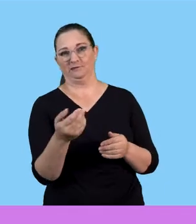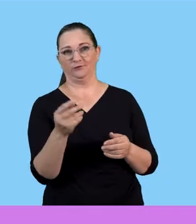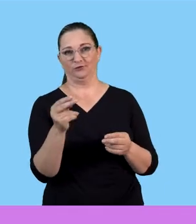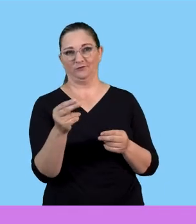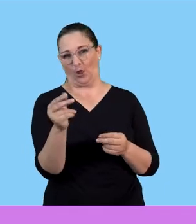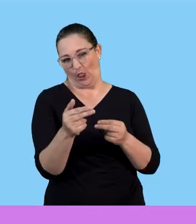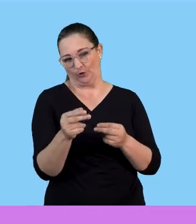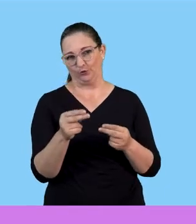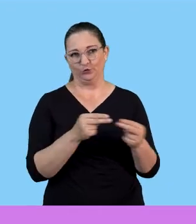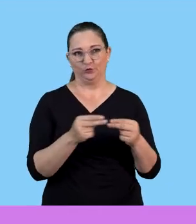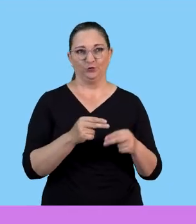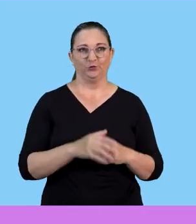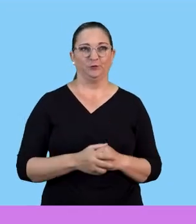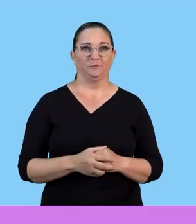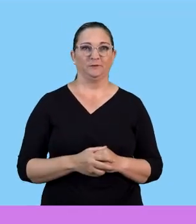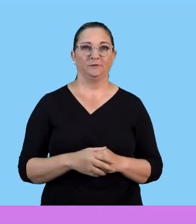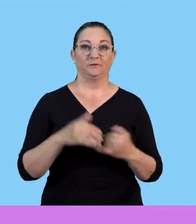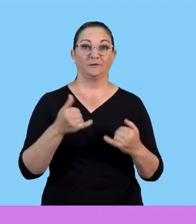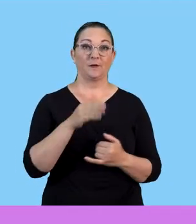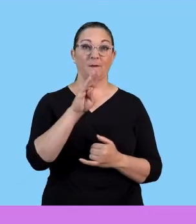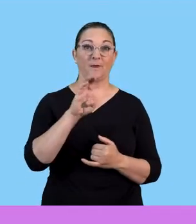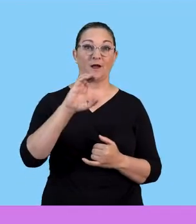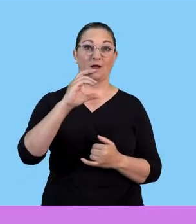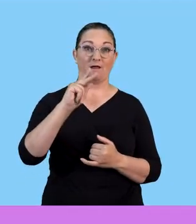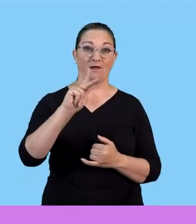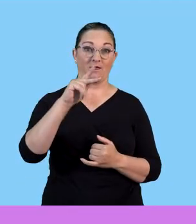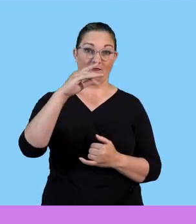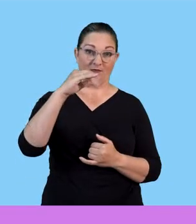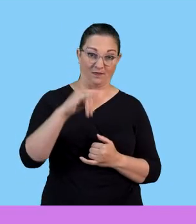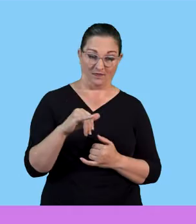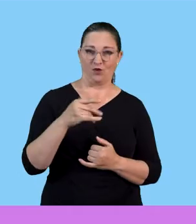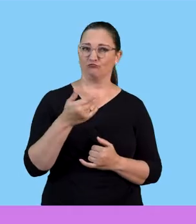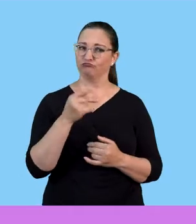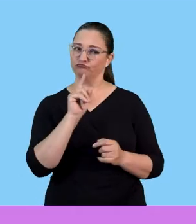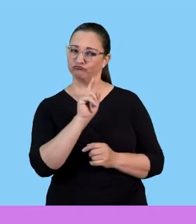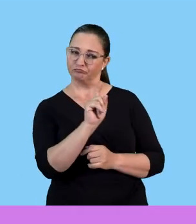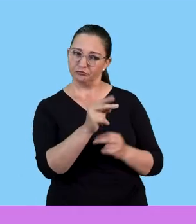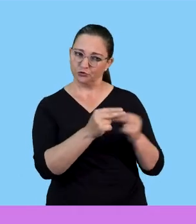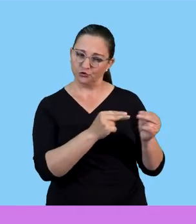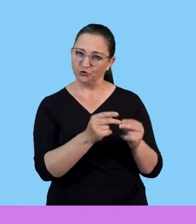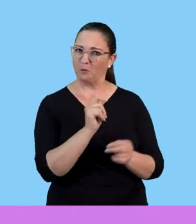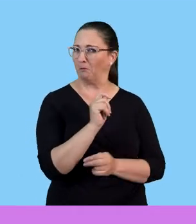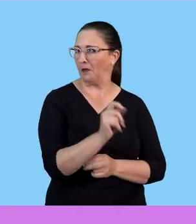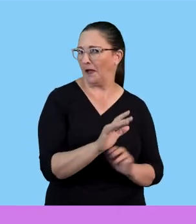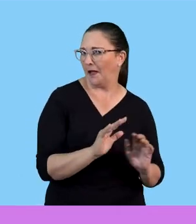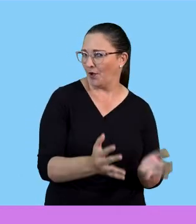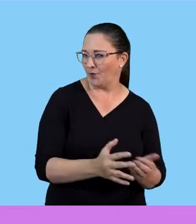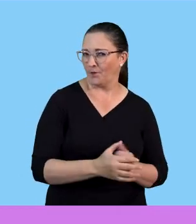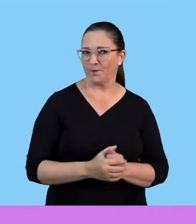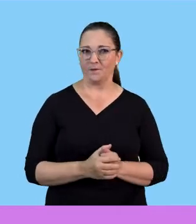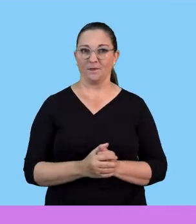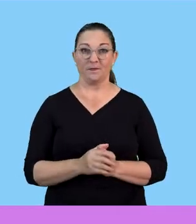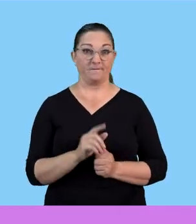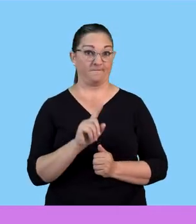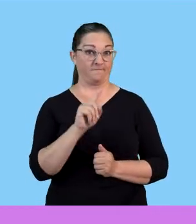corner, and Becky went to the shop. Now, how did Becky pay for her